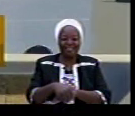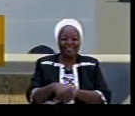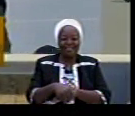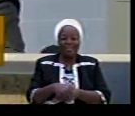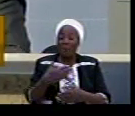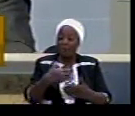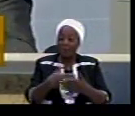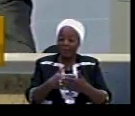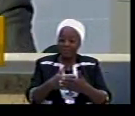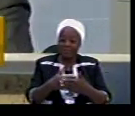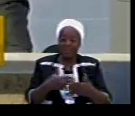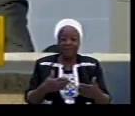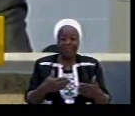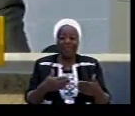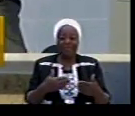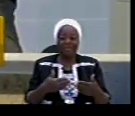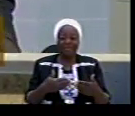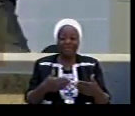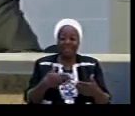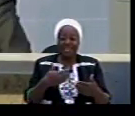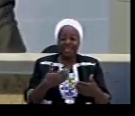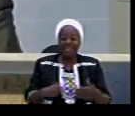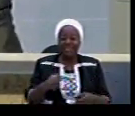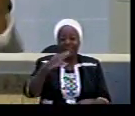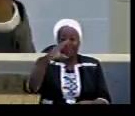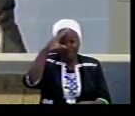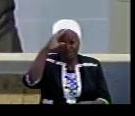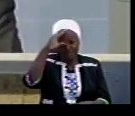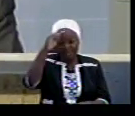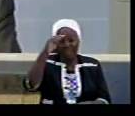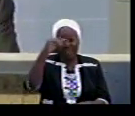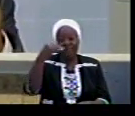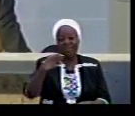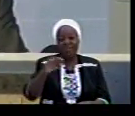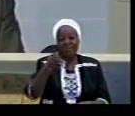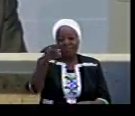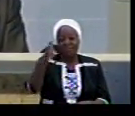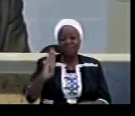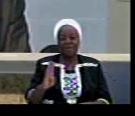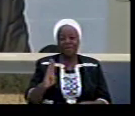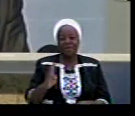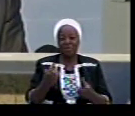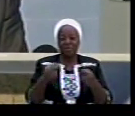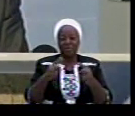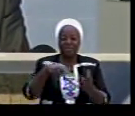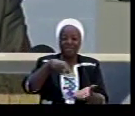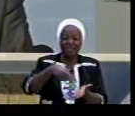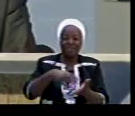before the man of God stands before you to declare total freedom,